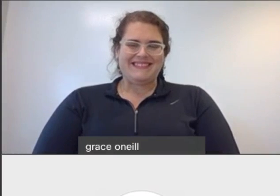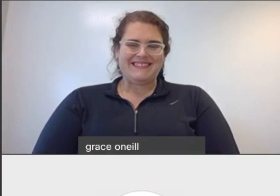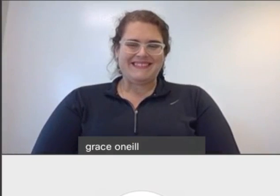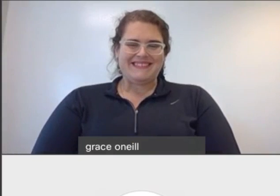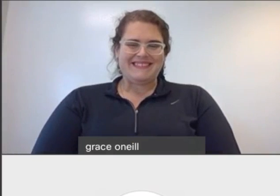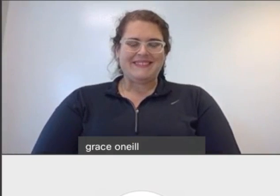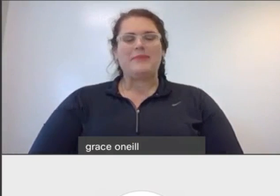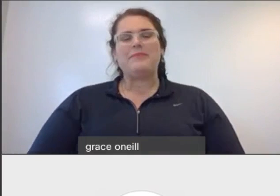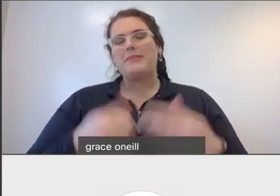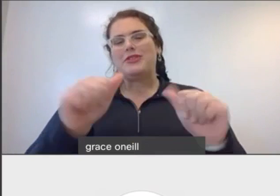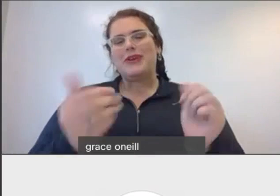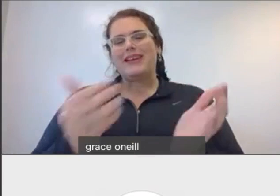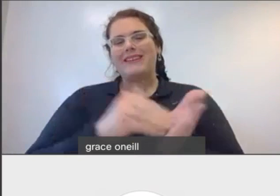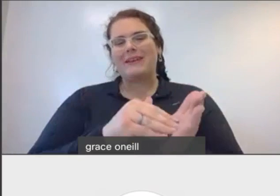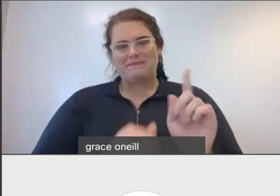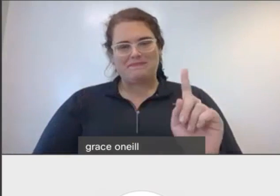I'll try this another way.